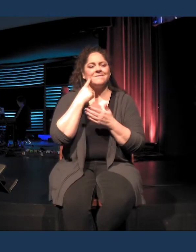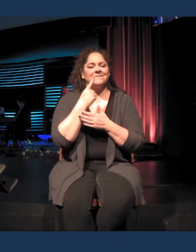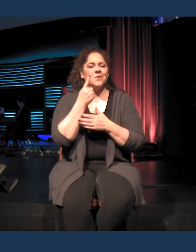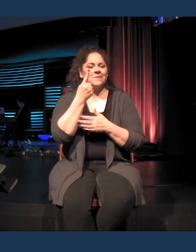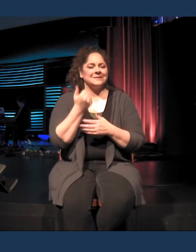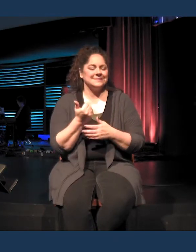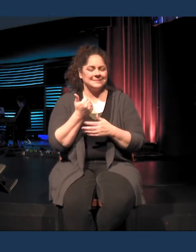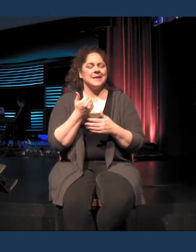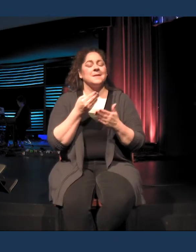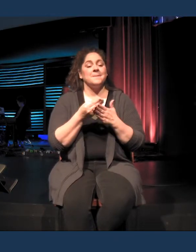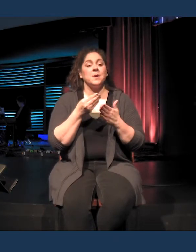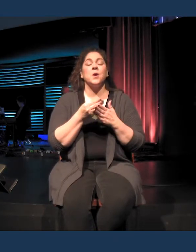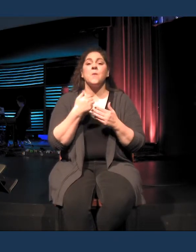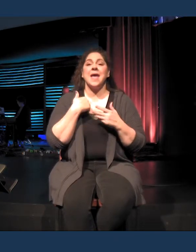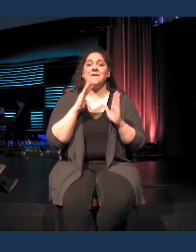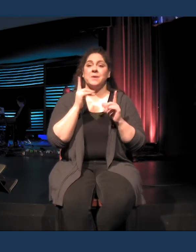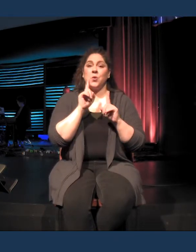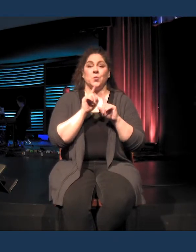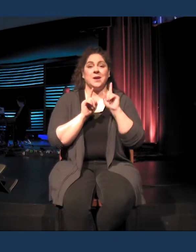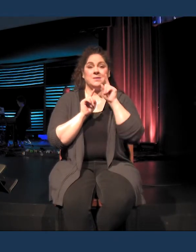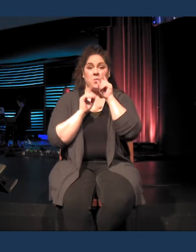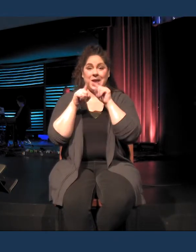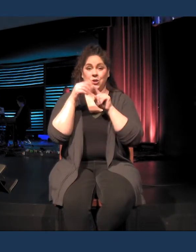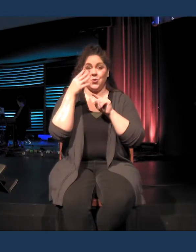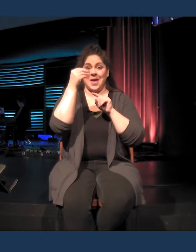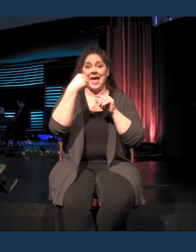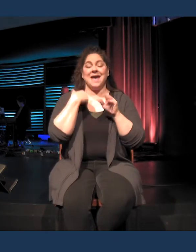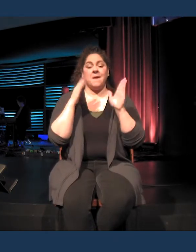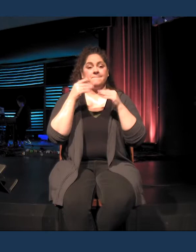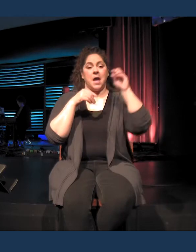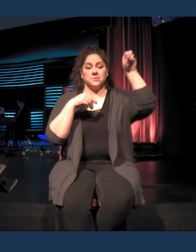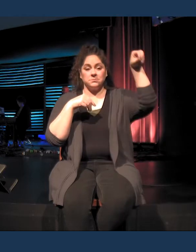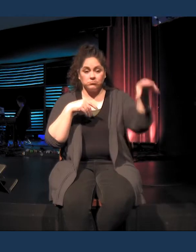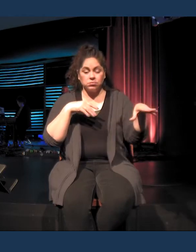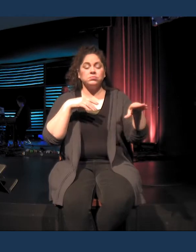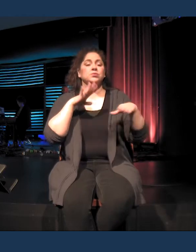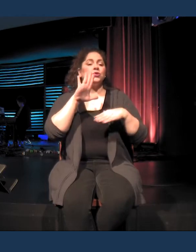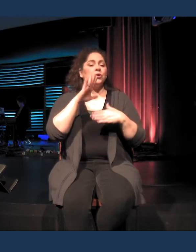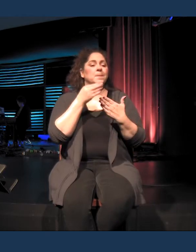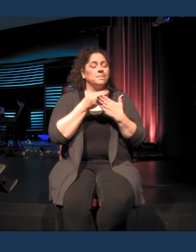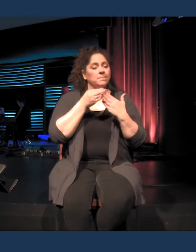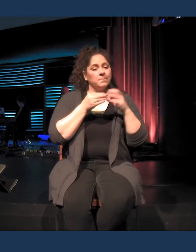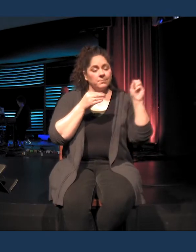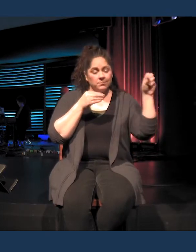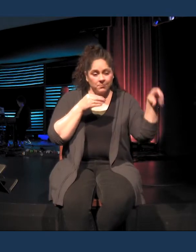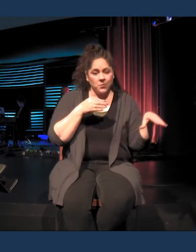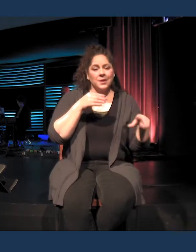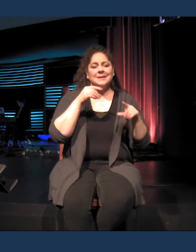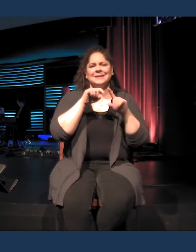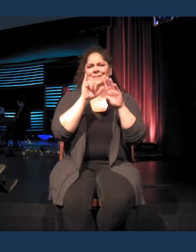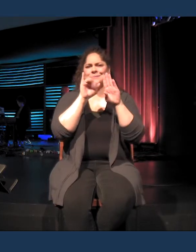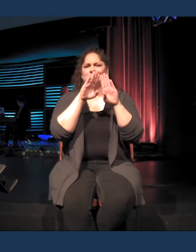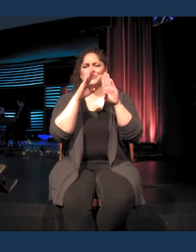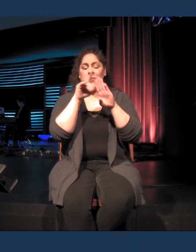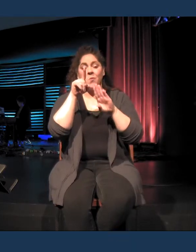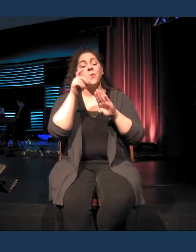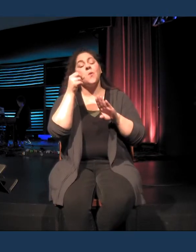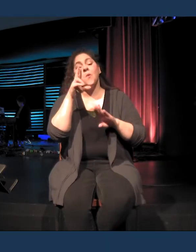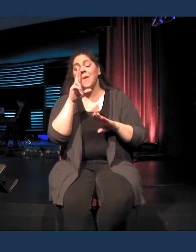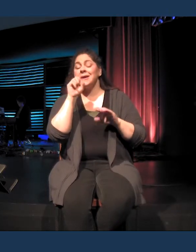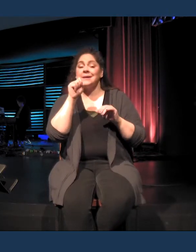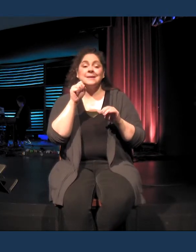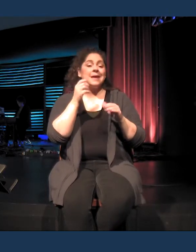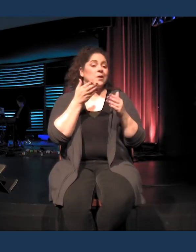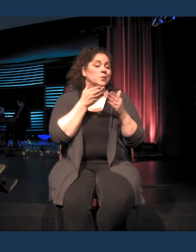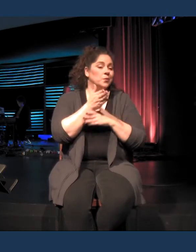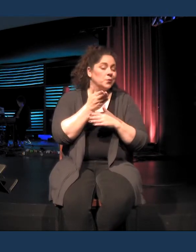there are boxes that you can drop tithes and givings on at the entrance to the auditorium by the doors, or you can give with